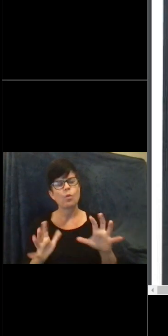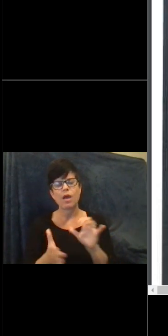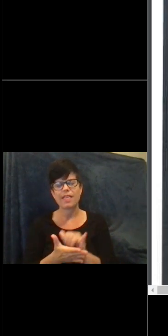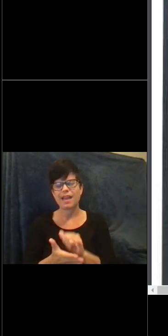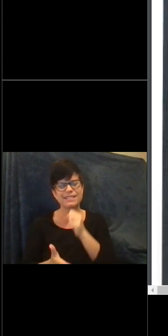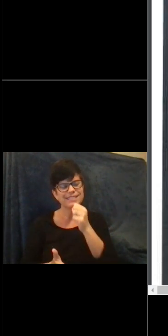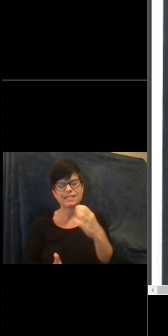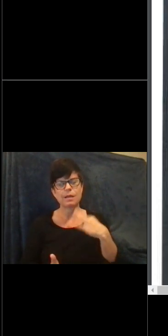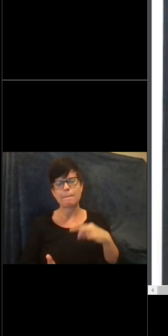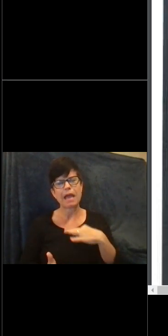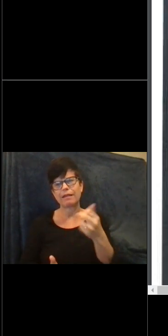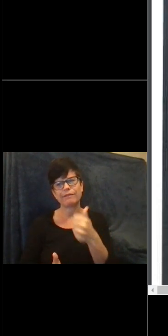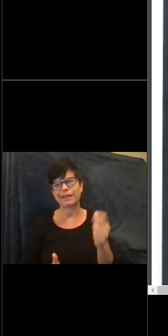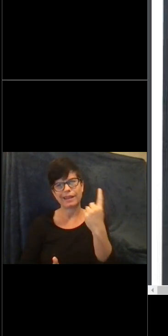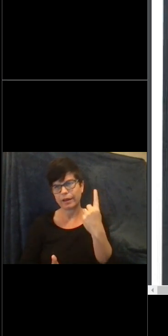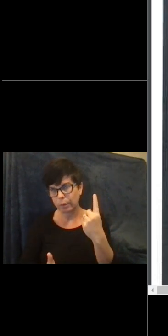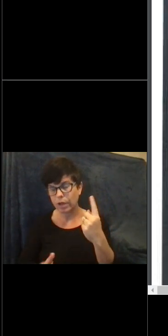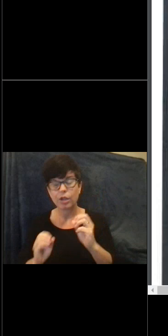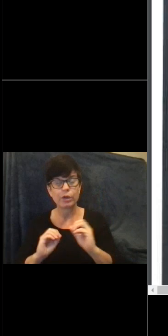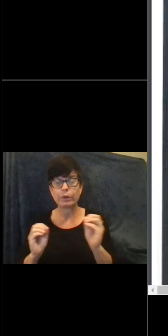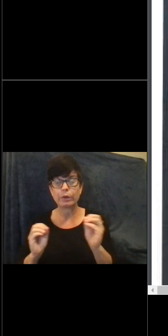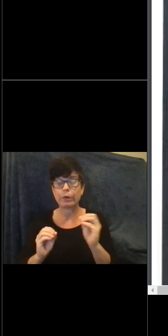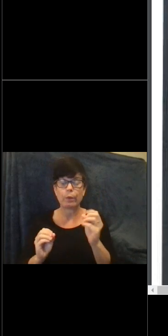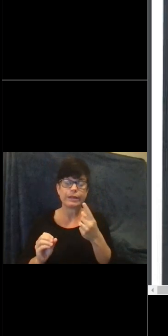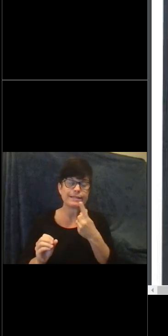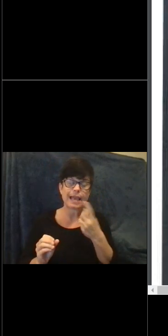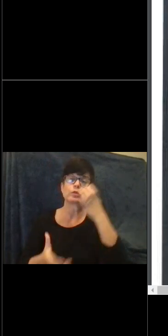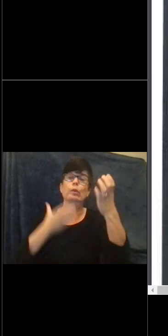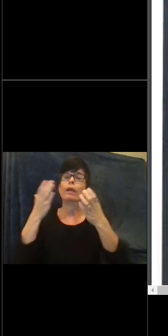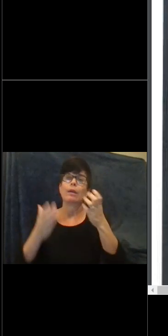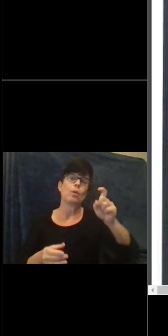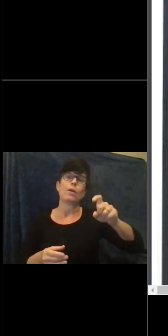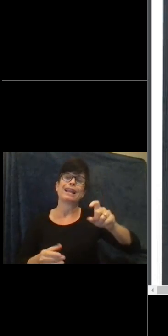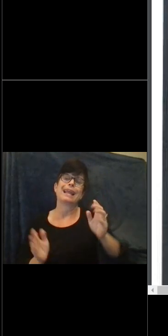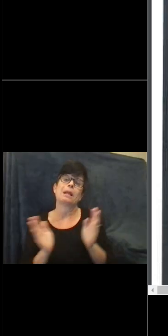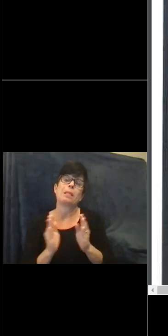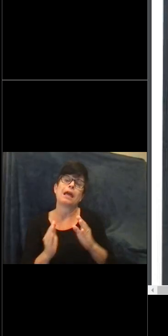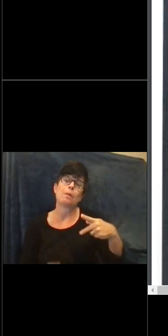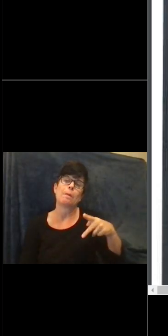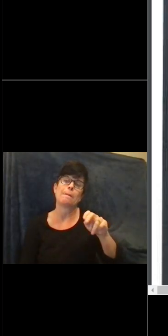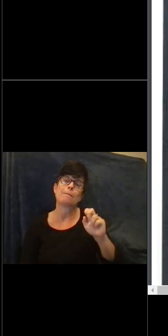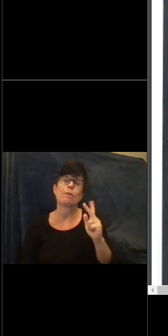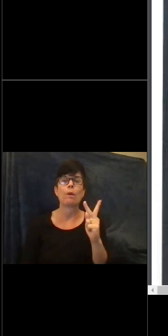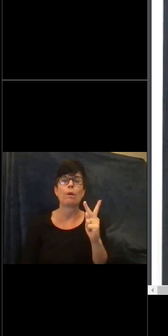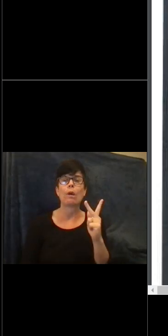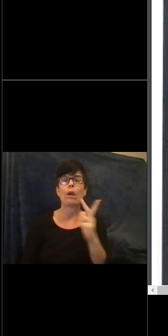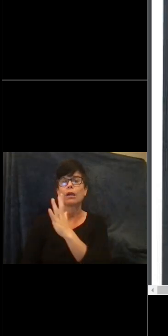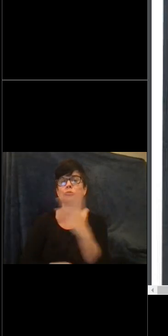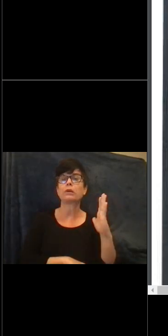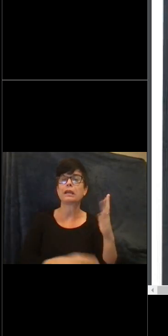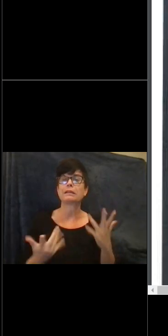I haven't really heard anyone screaming that we need to have that little park with some pretty trees.